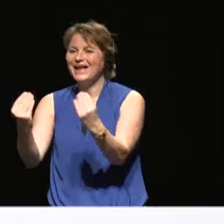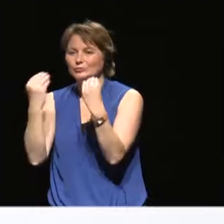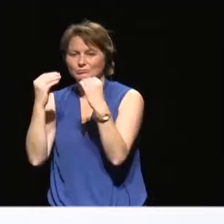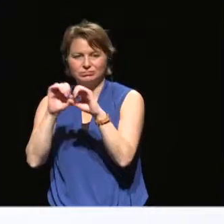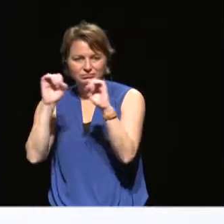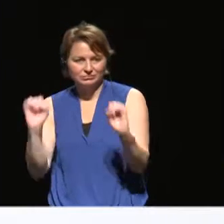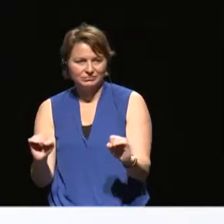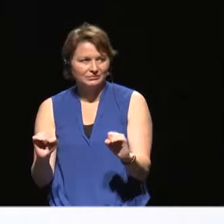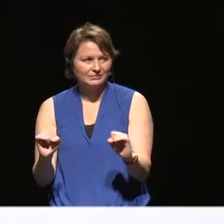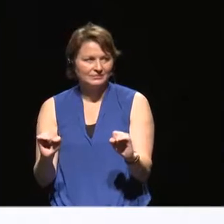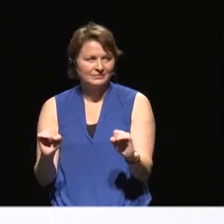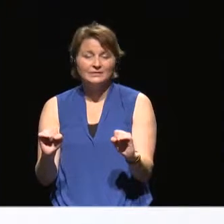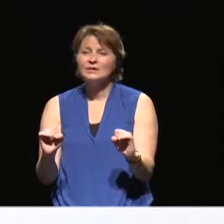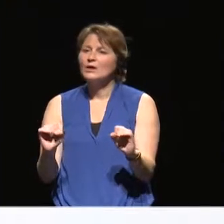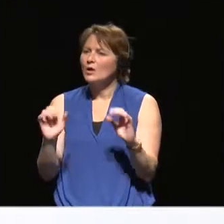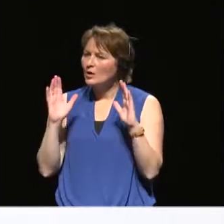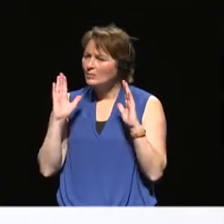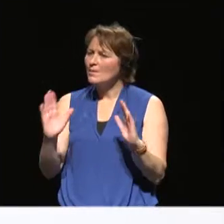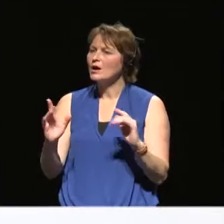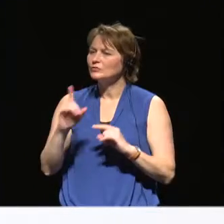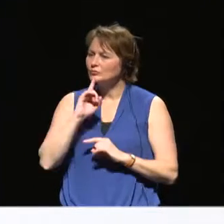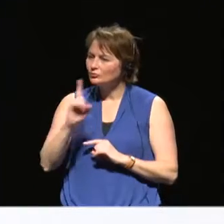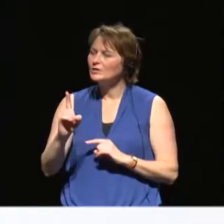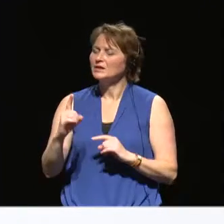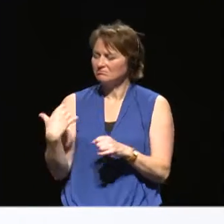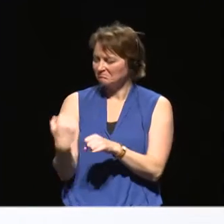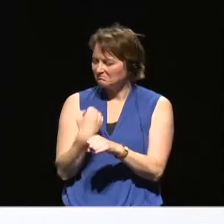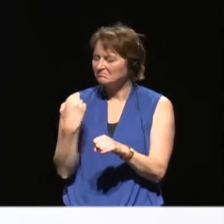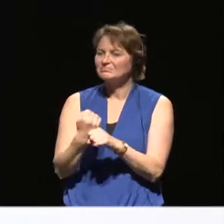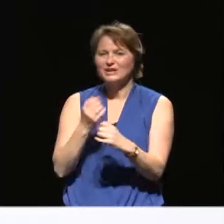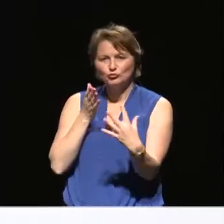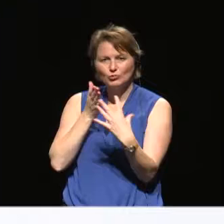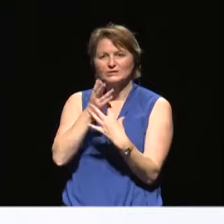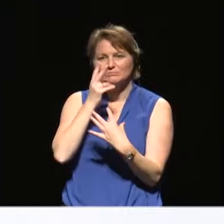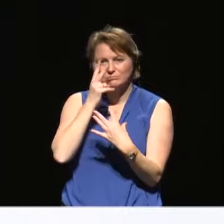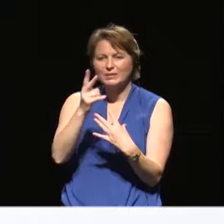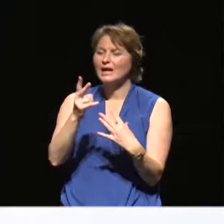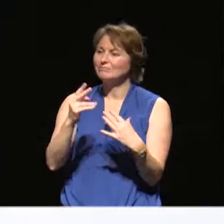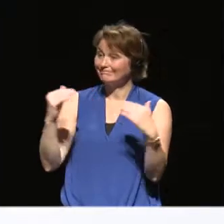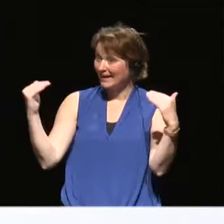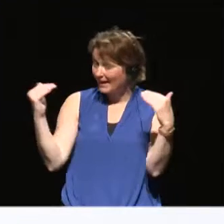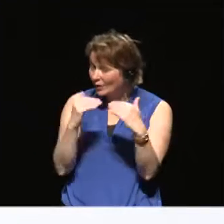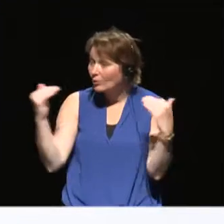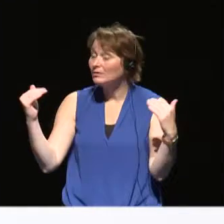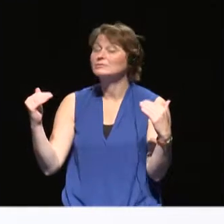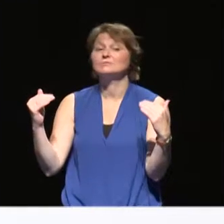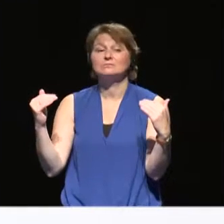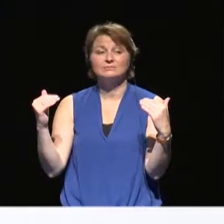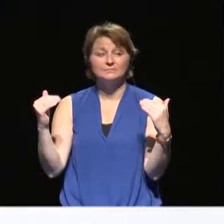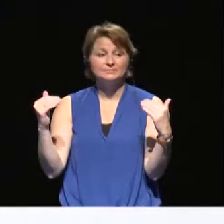to address it towards creating a transparent, equal,